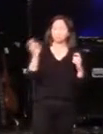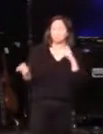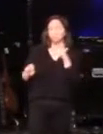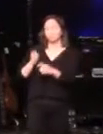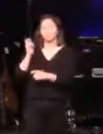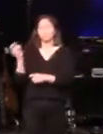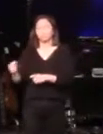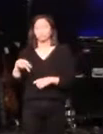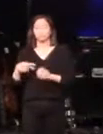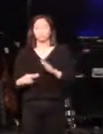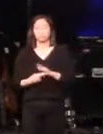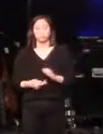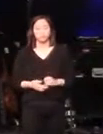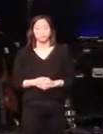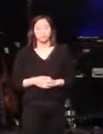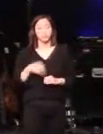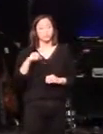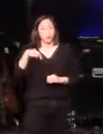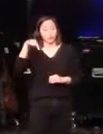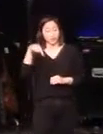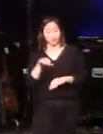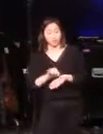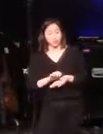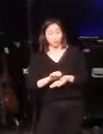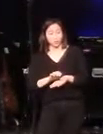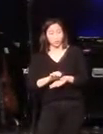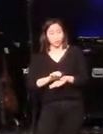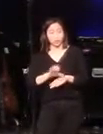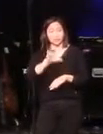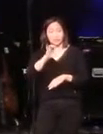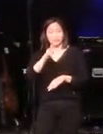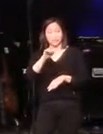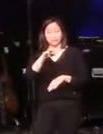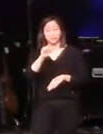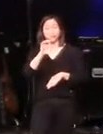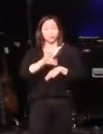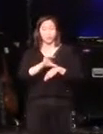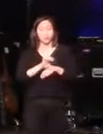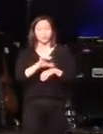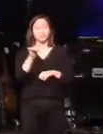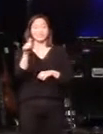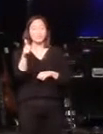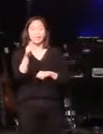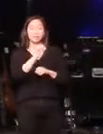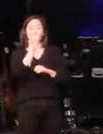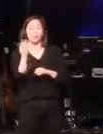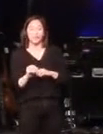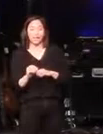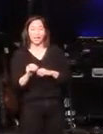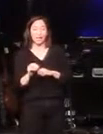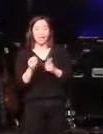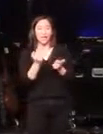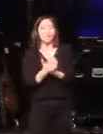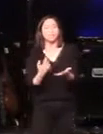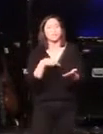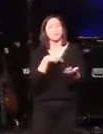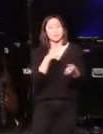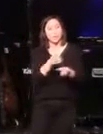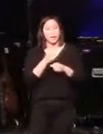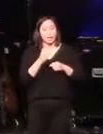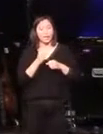Cedars Church, 10% of everything that comes here goes to missions, period, end of